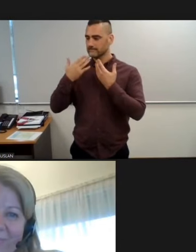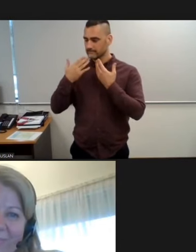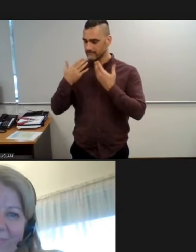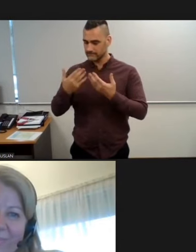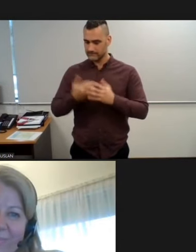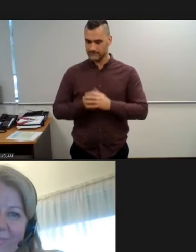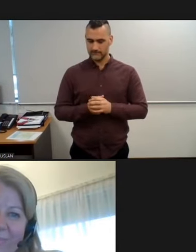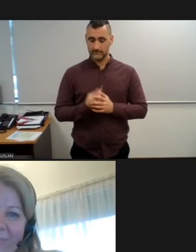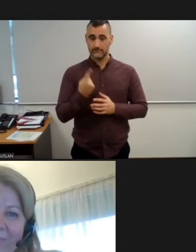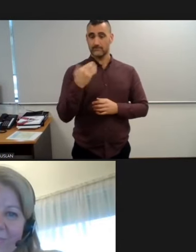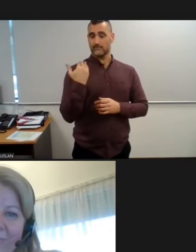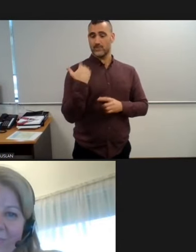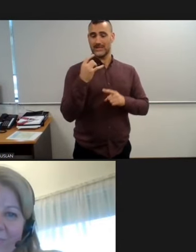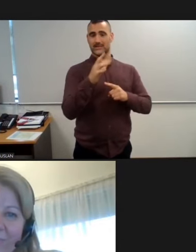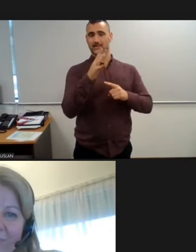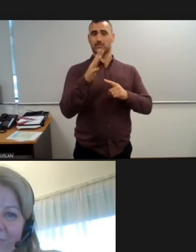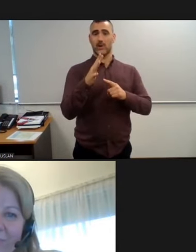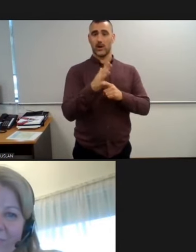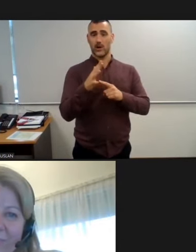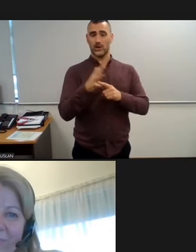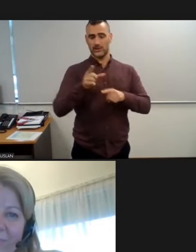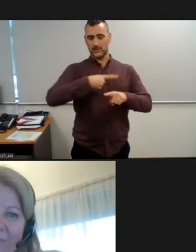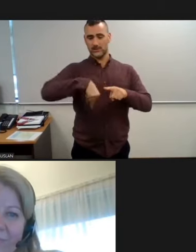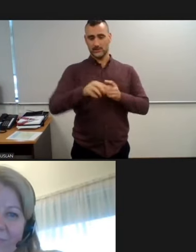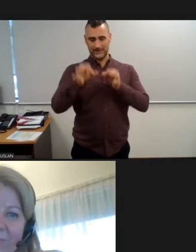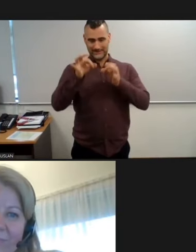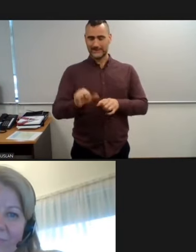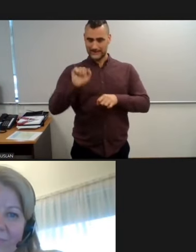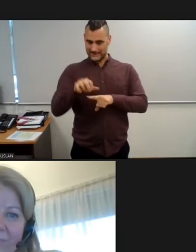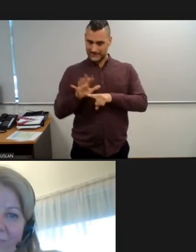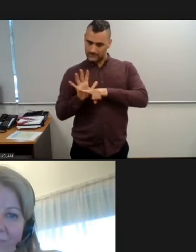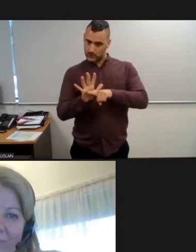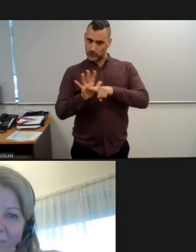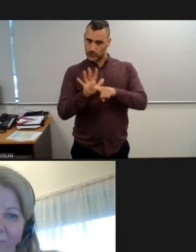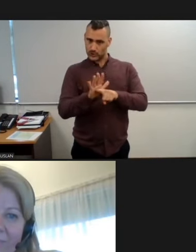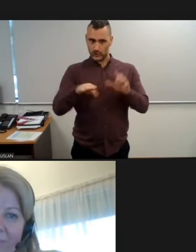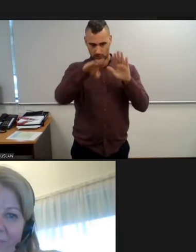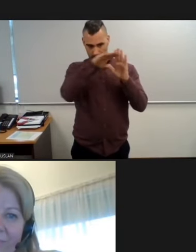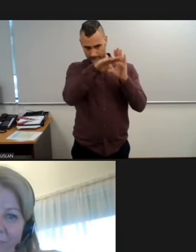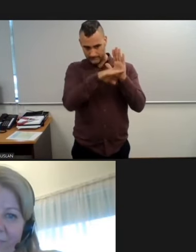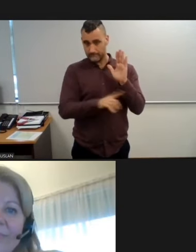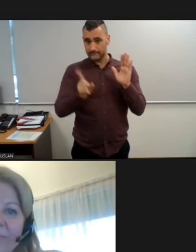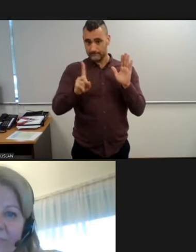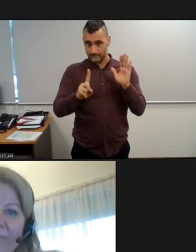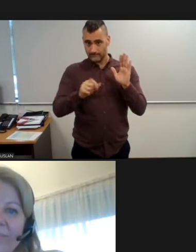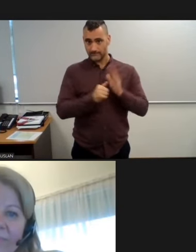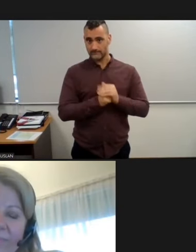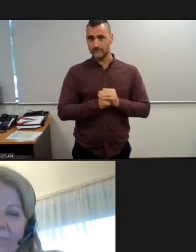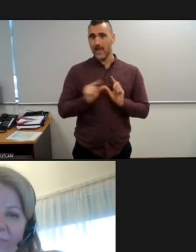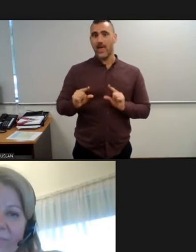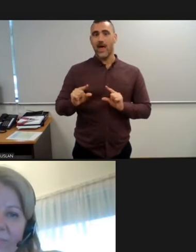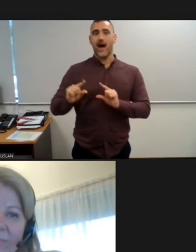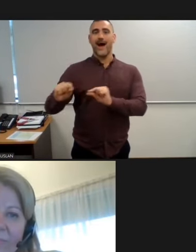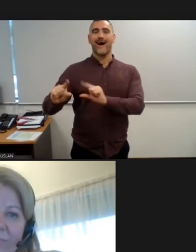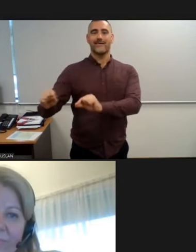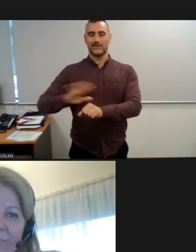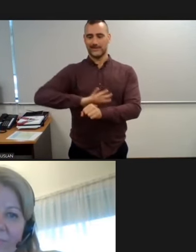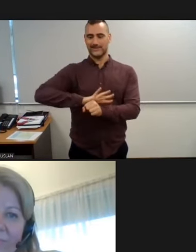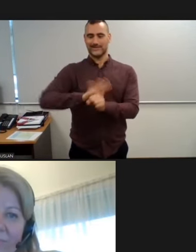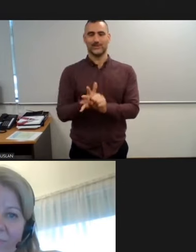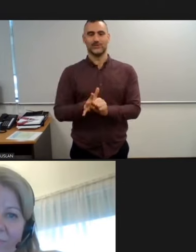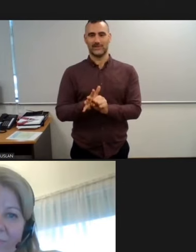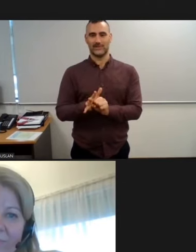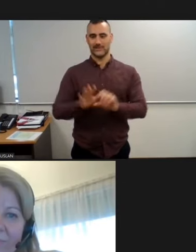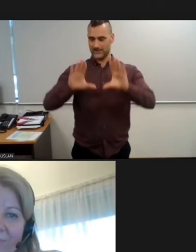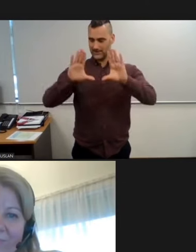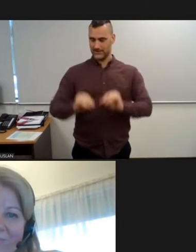the moment is around looking at, you know, some of the priorities coming out of the pandemic, noting, of course, that this is in many ways what's been described as